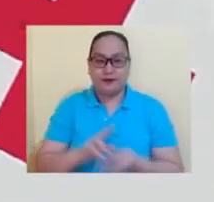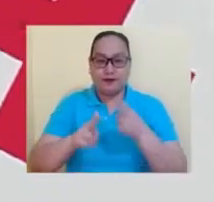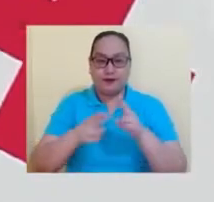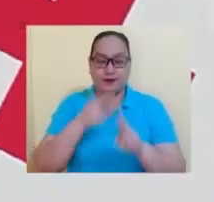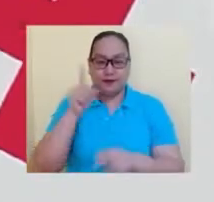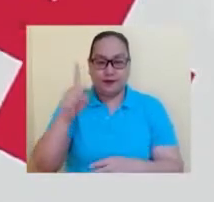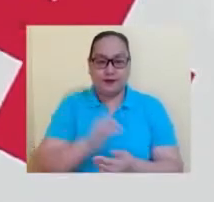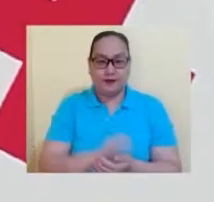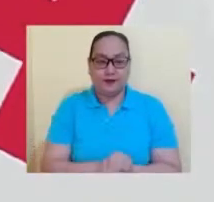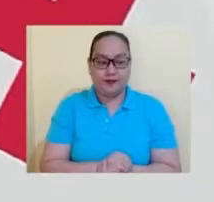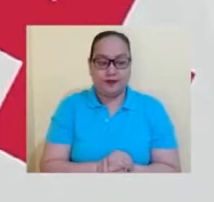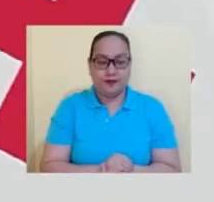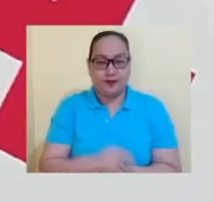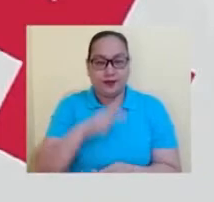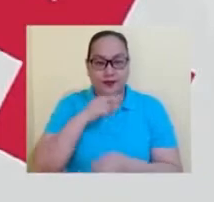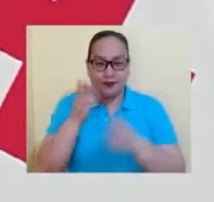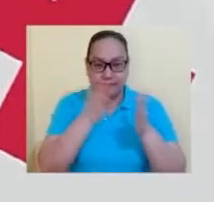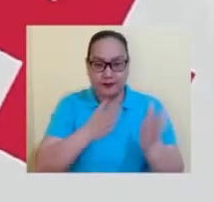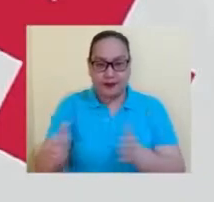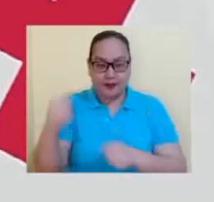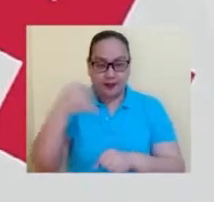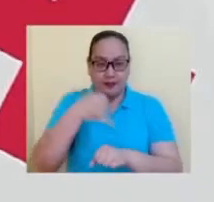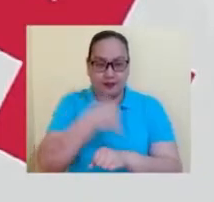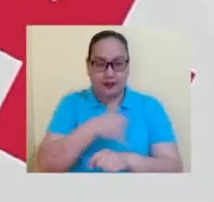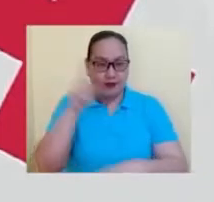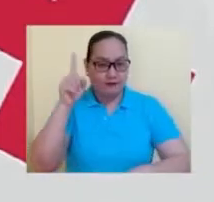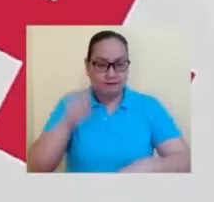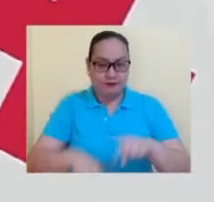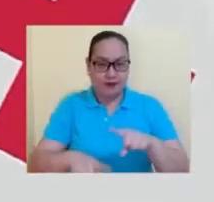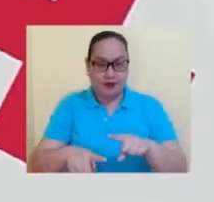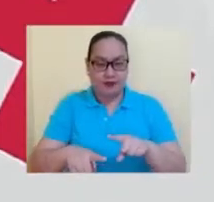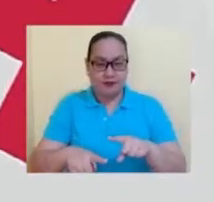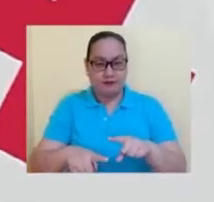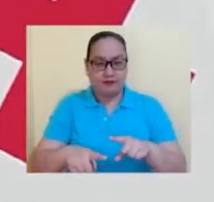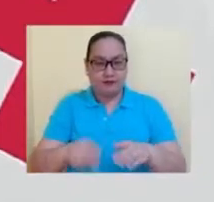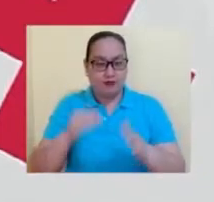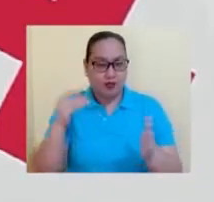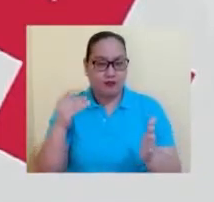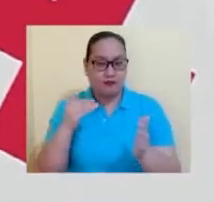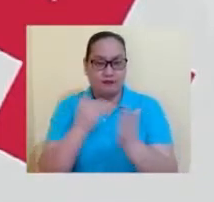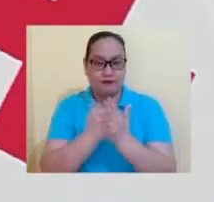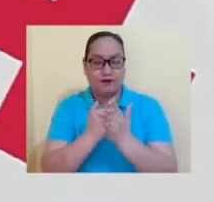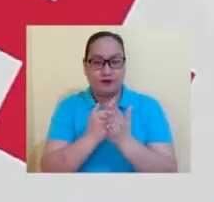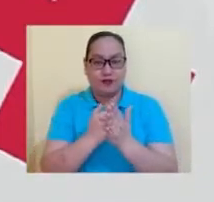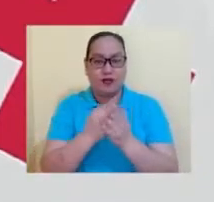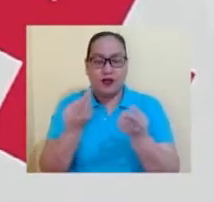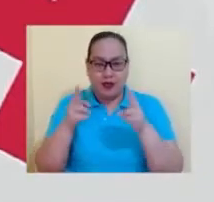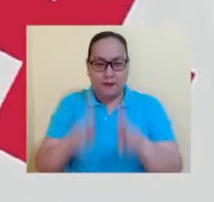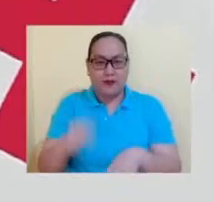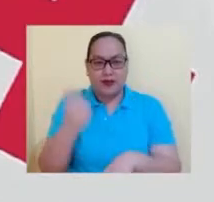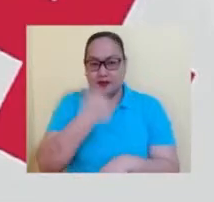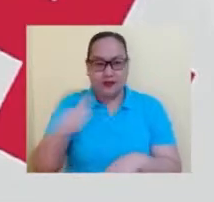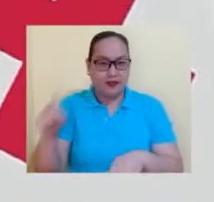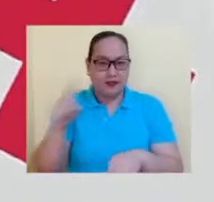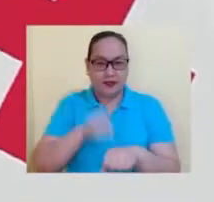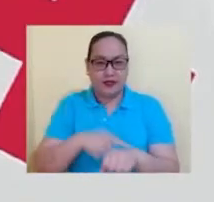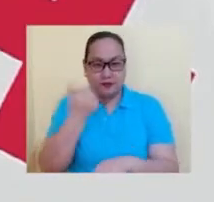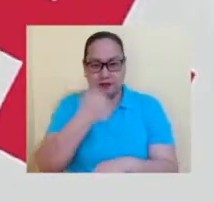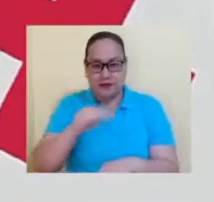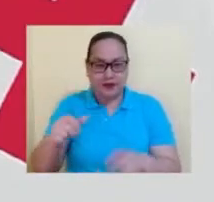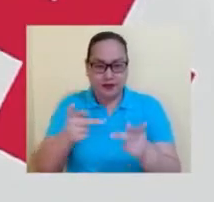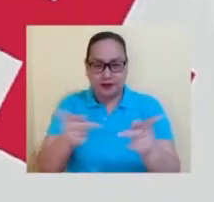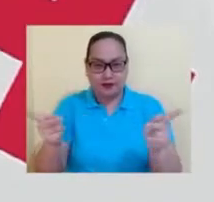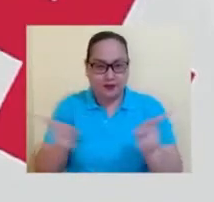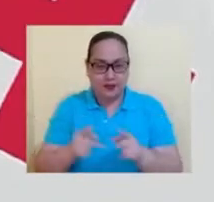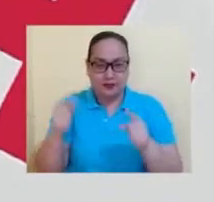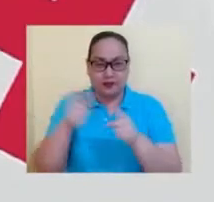1. Unintentional injuries cannot be avoided. It happens at any time, at any place, to